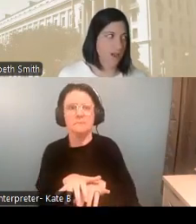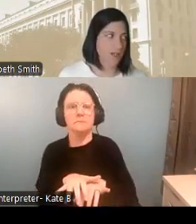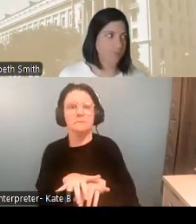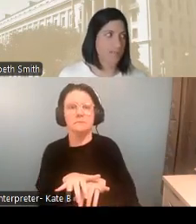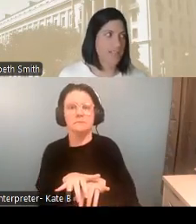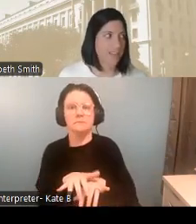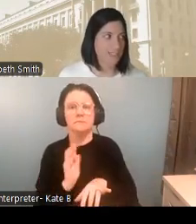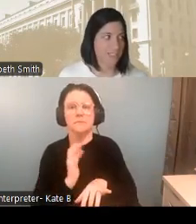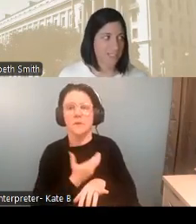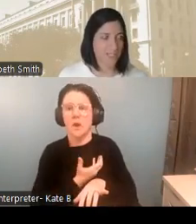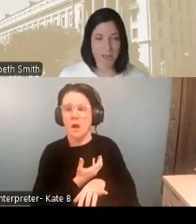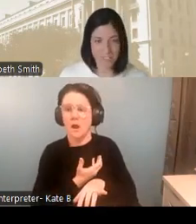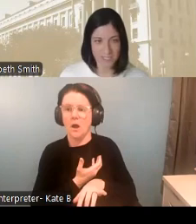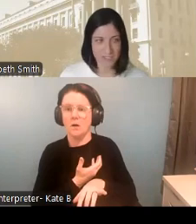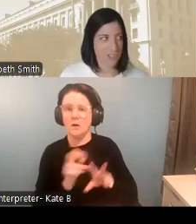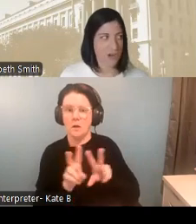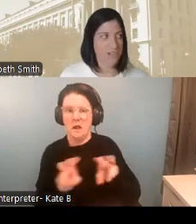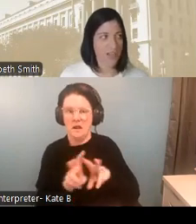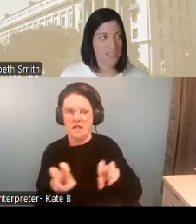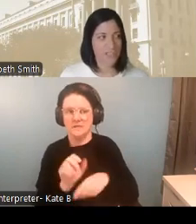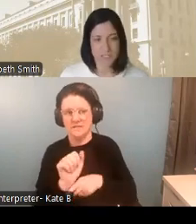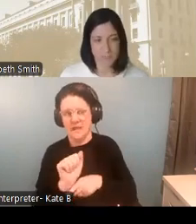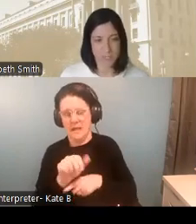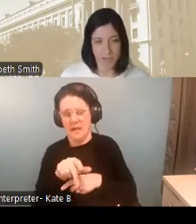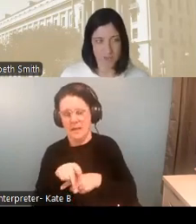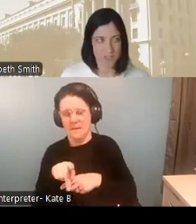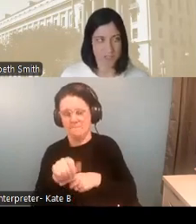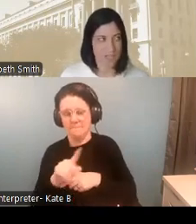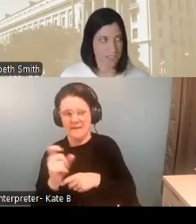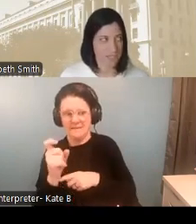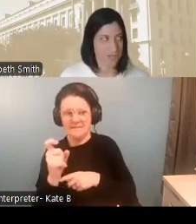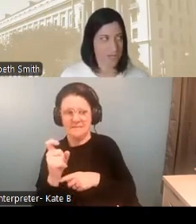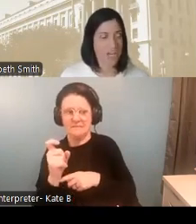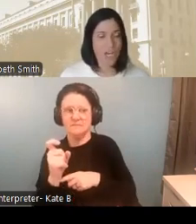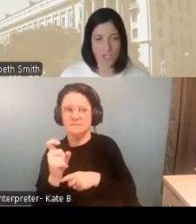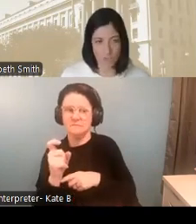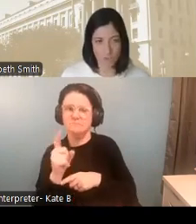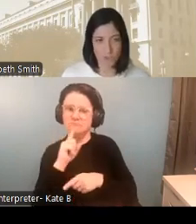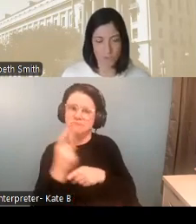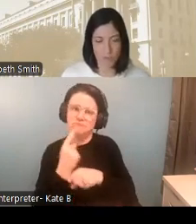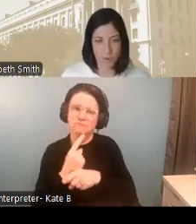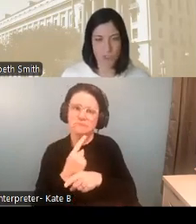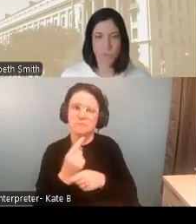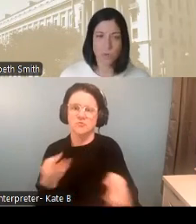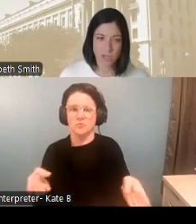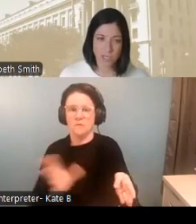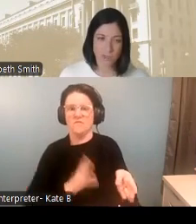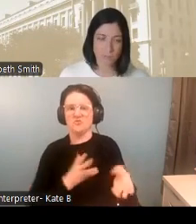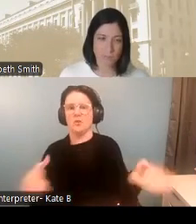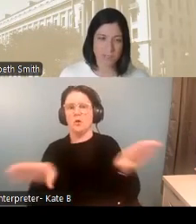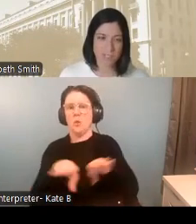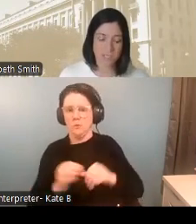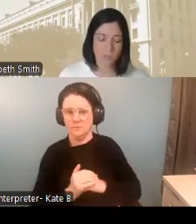our analysis appendix. It's our analysis and summary of actions necessary to close the report. So we will look